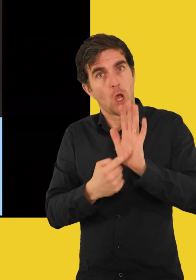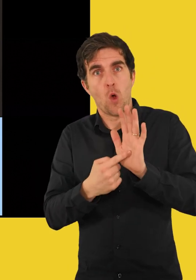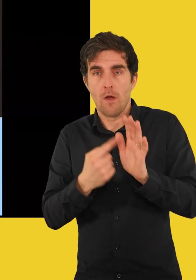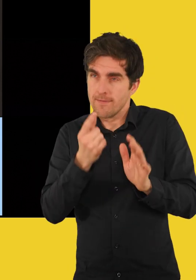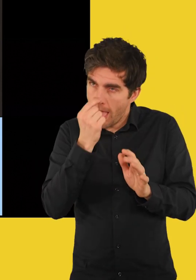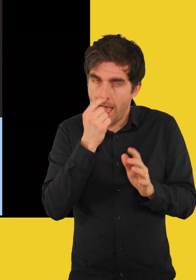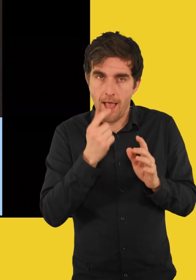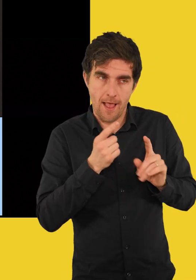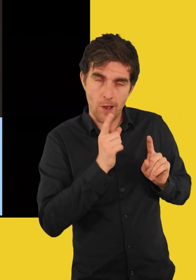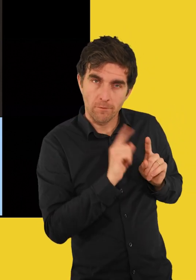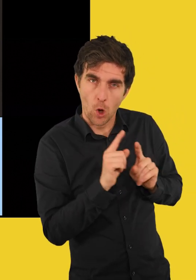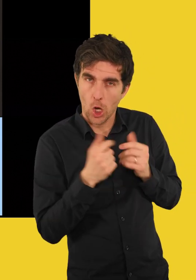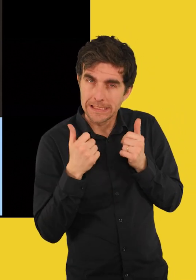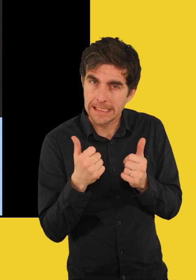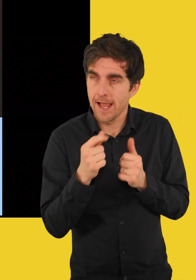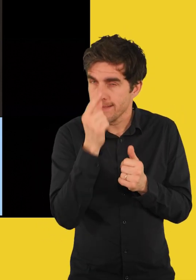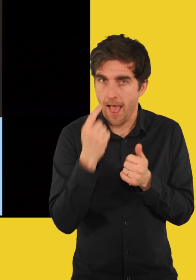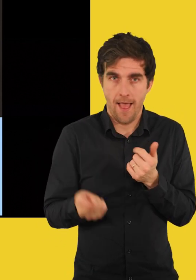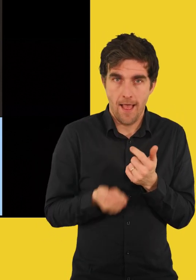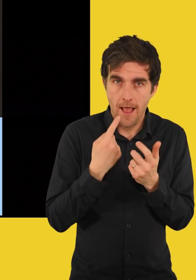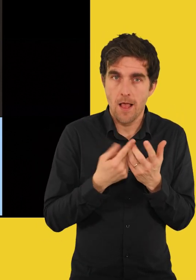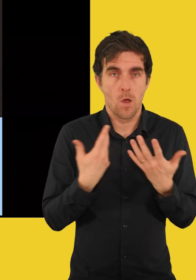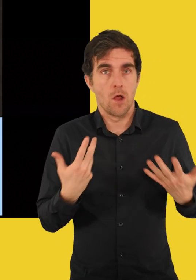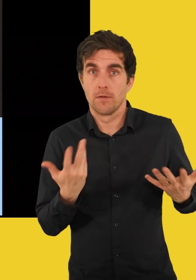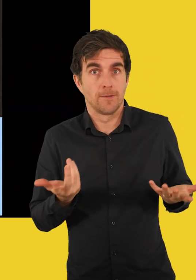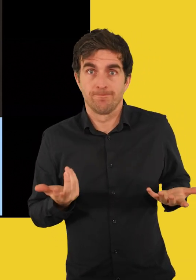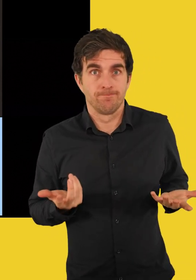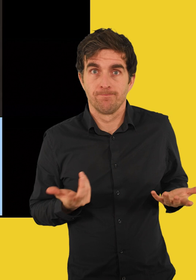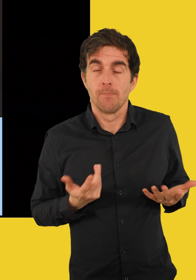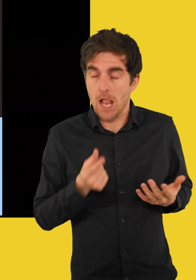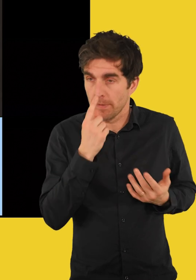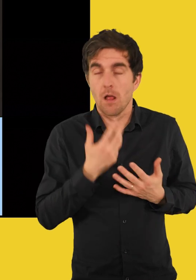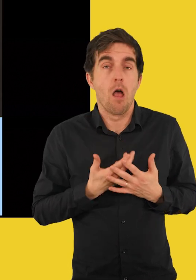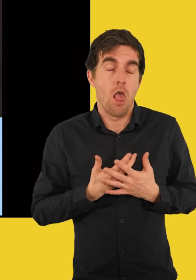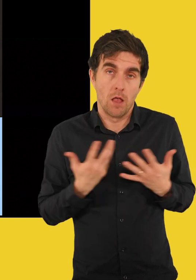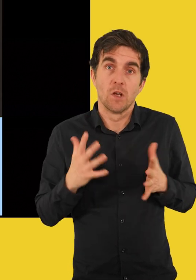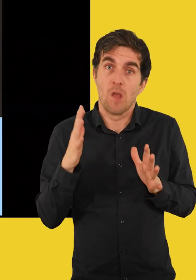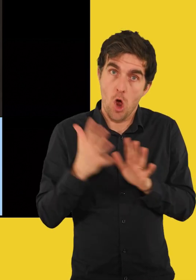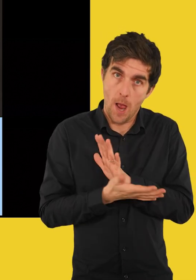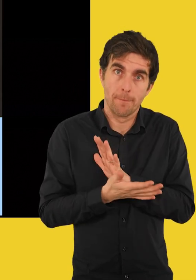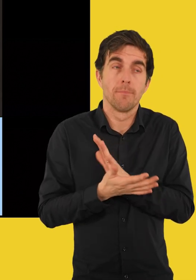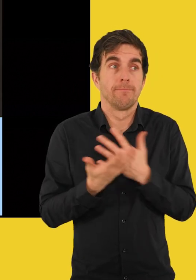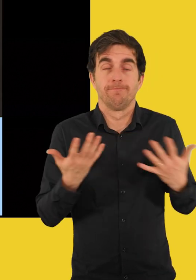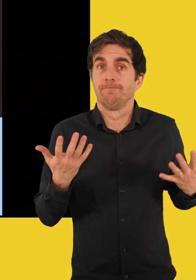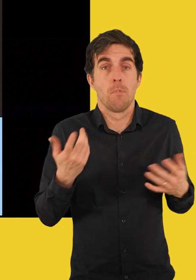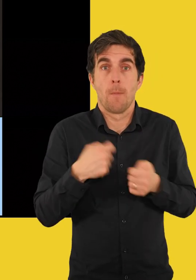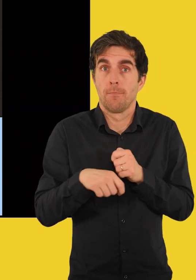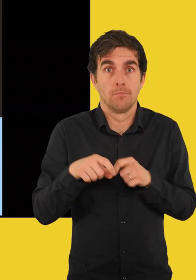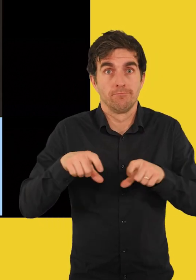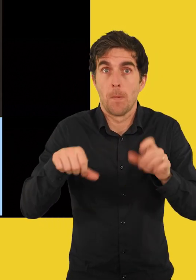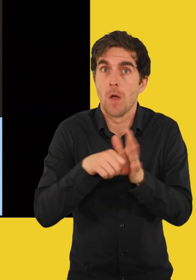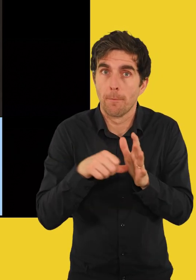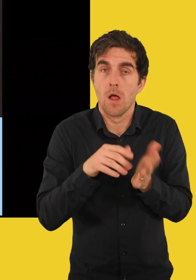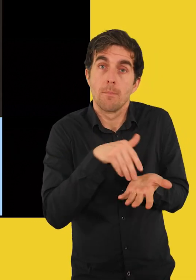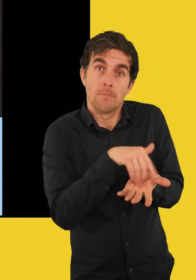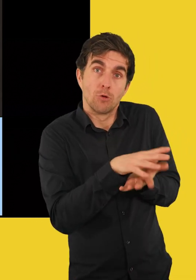diversity or to propose alternative action to current action that has caused everyone so much harm, then there is a problem. Marginalised